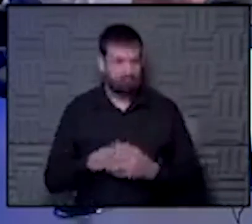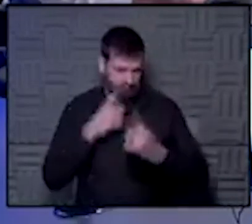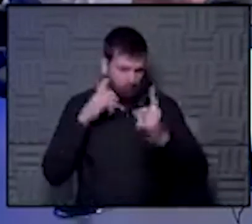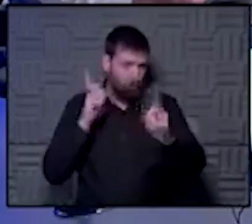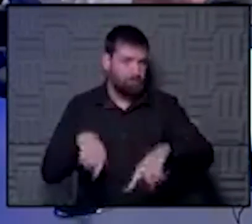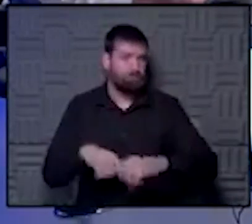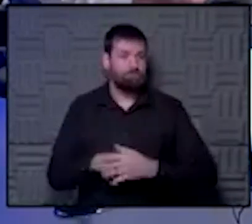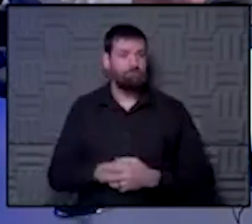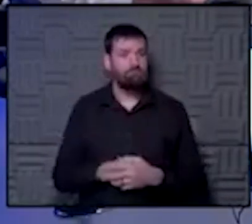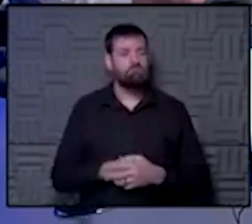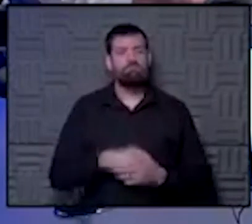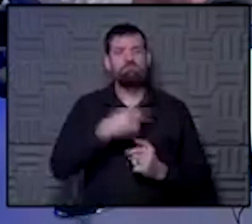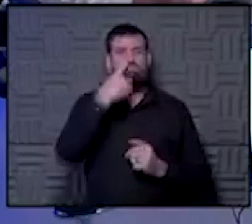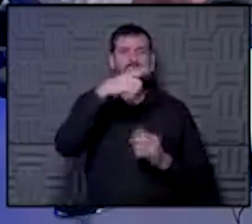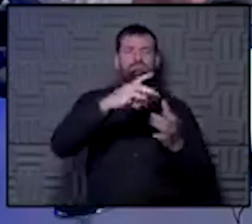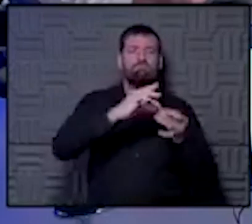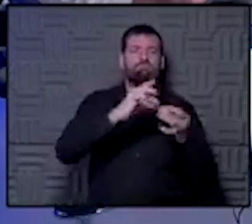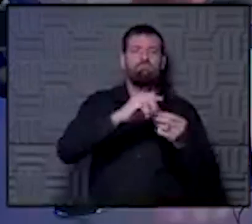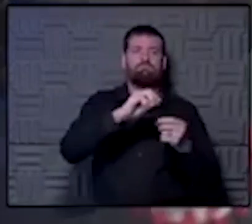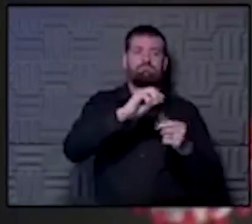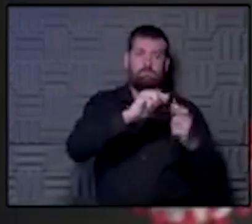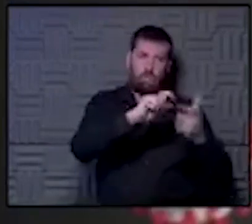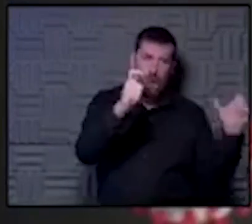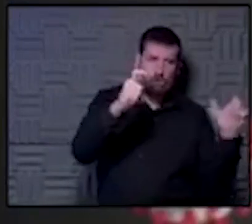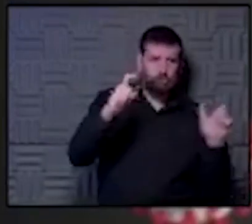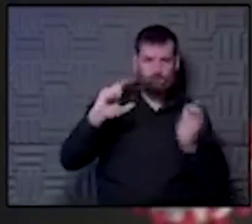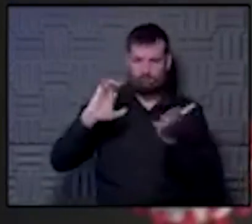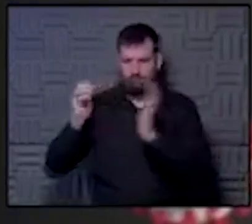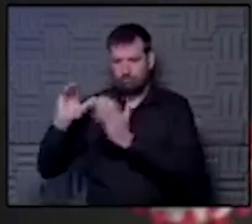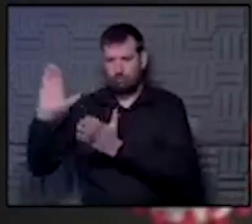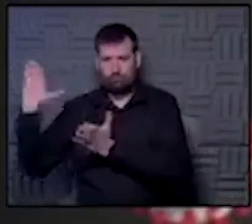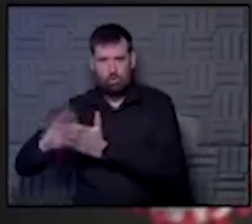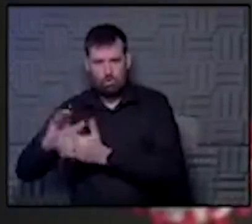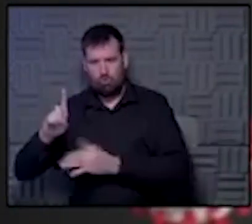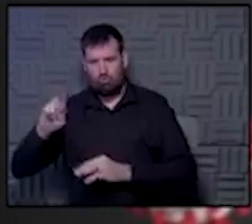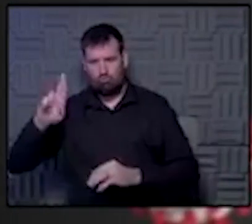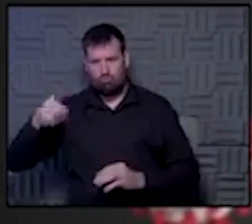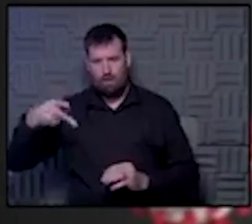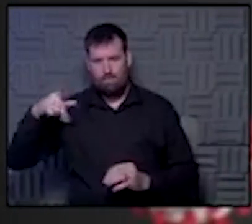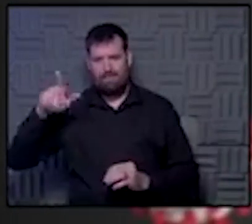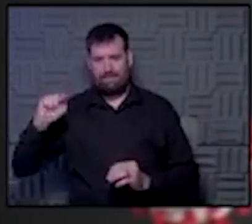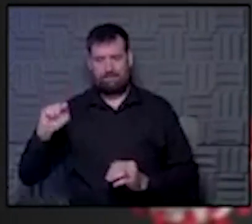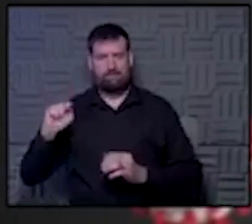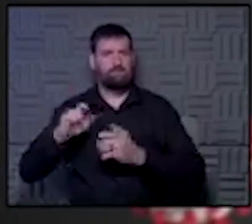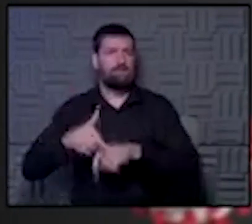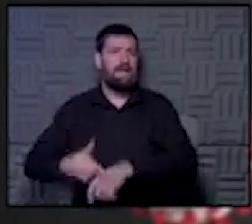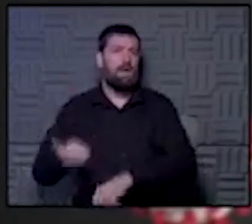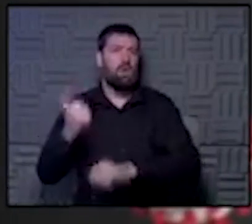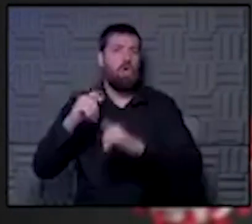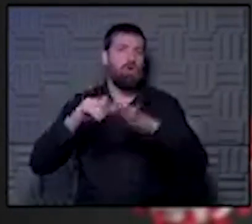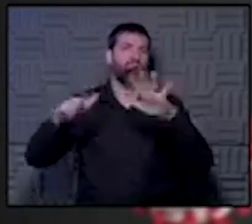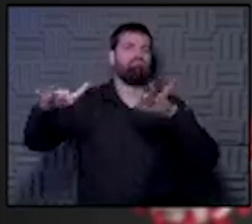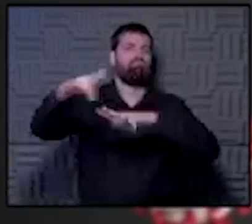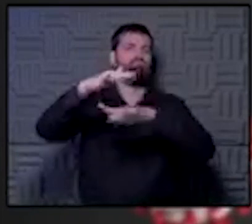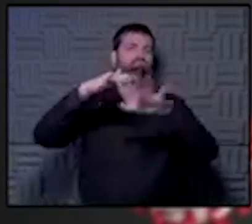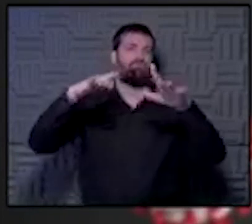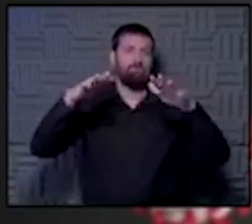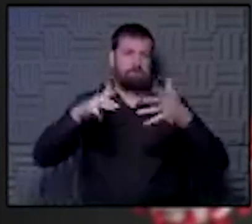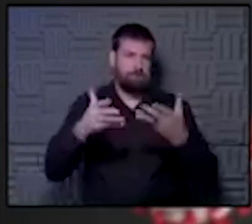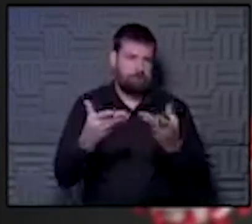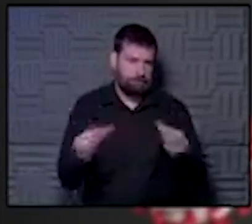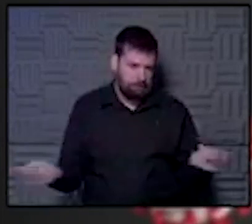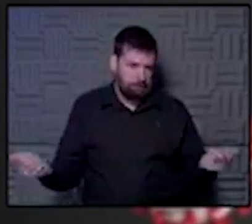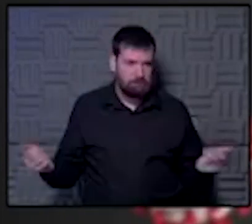Okay. Can you address large versus small droplets and how long they hang in the air? I'm confused about the